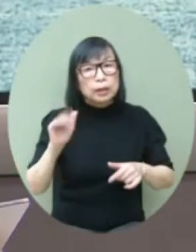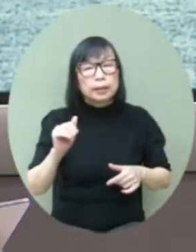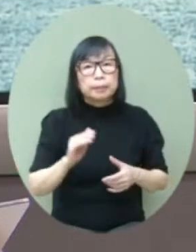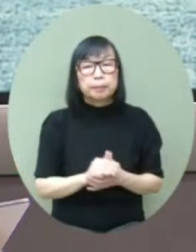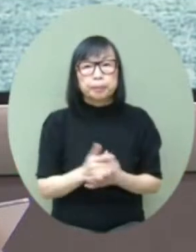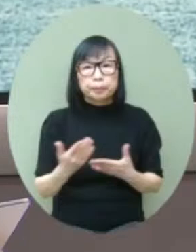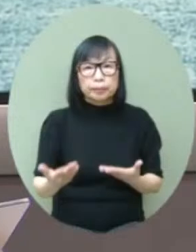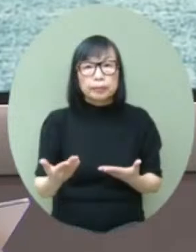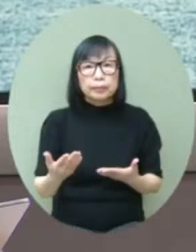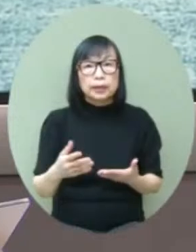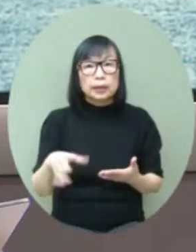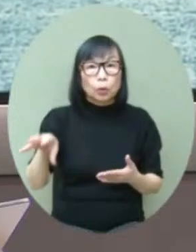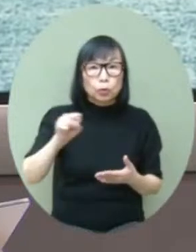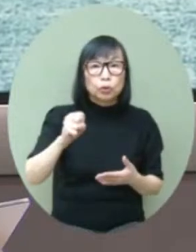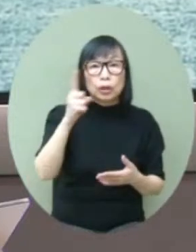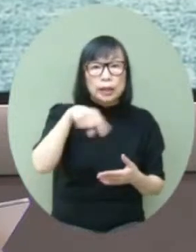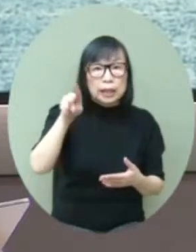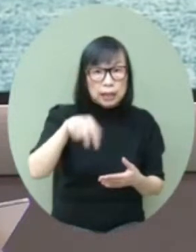be,